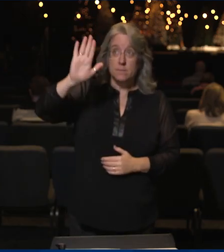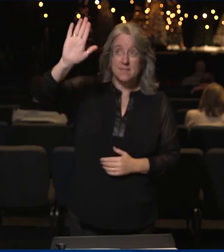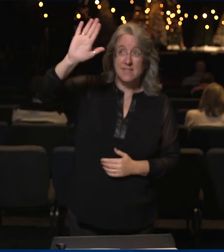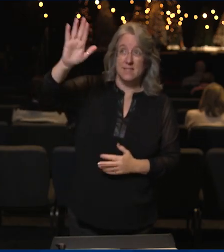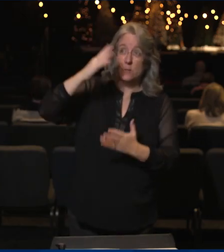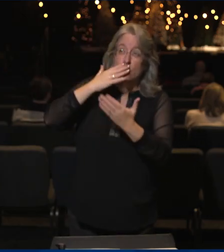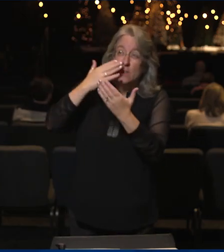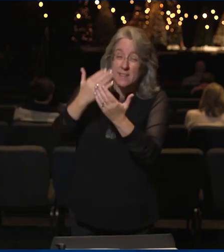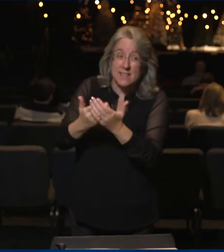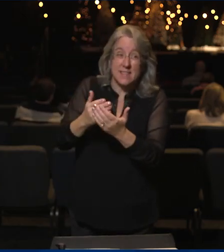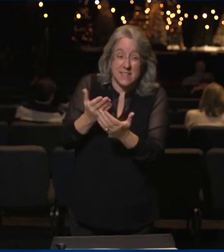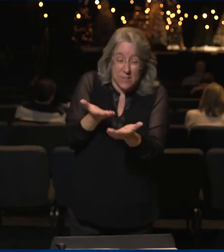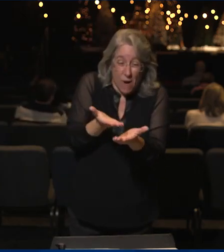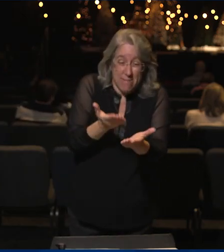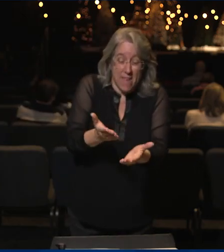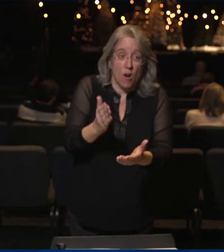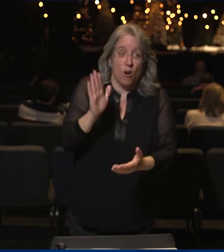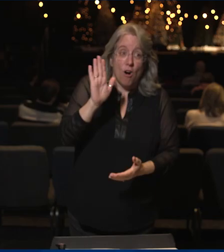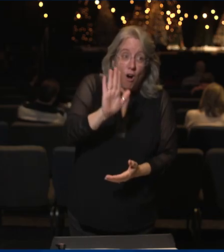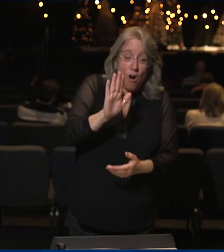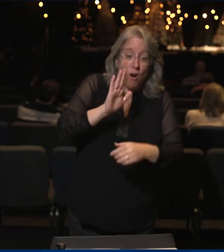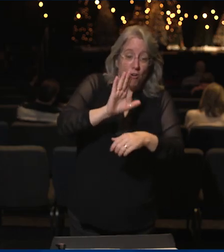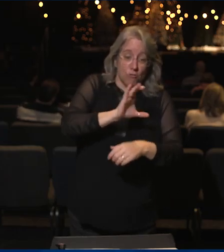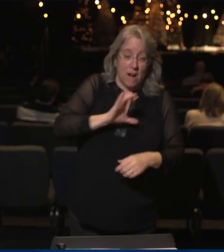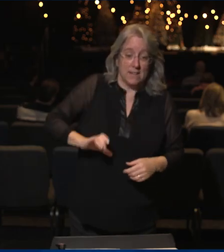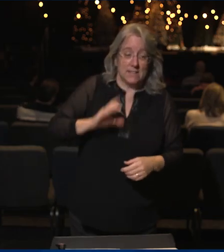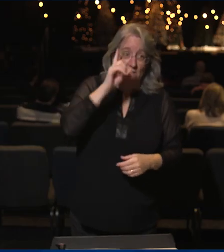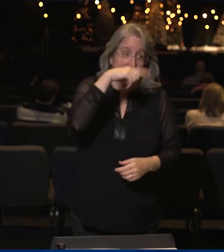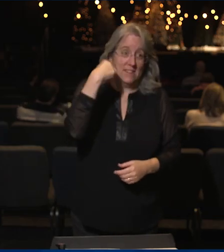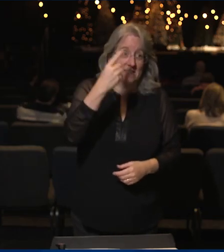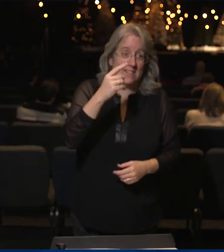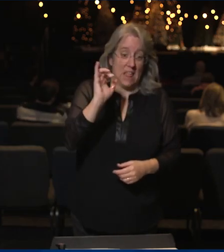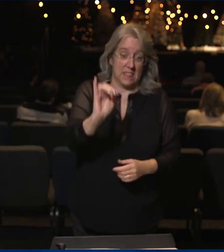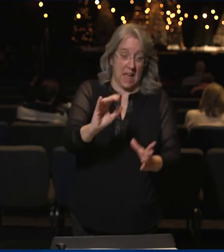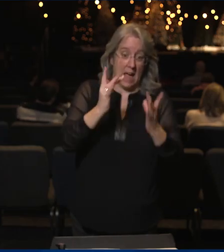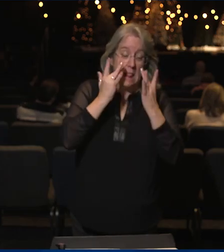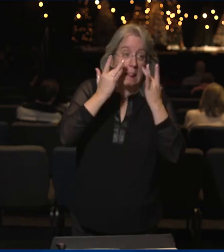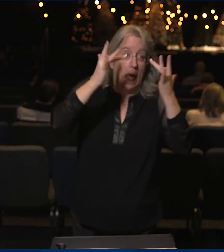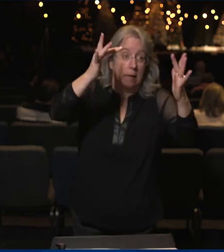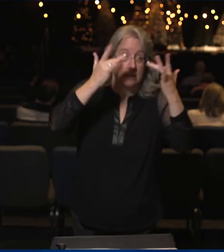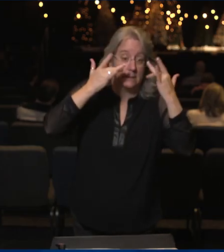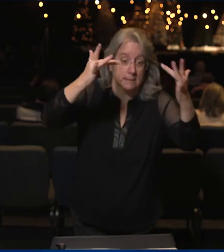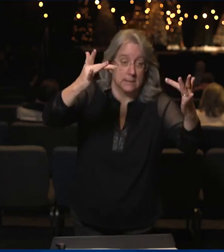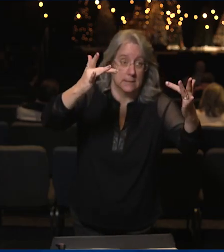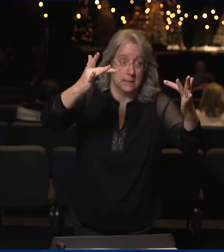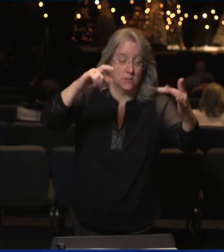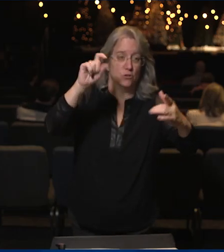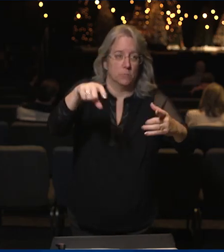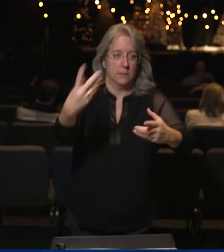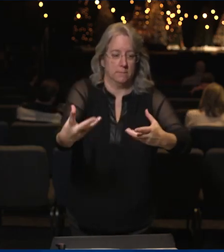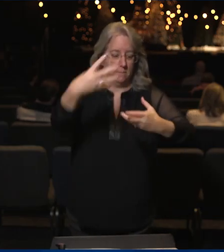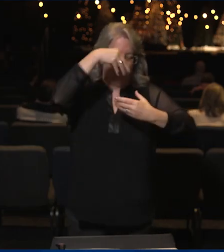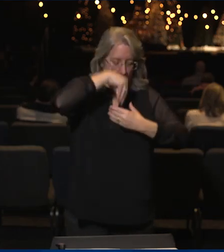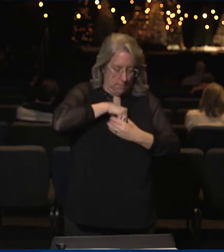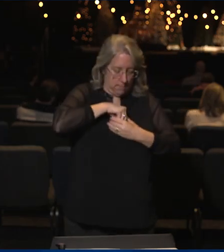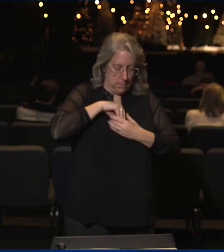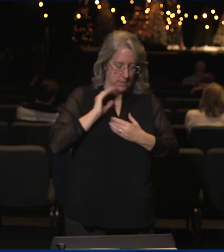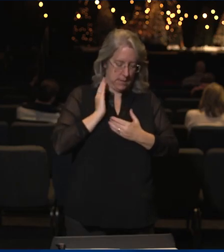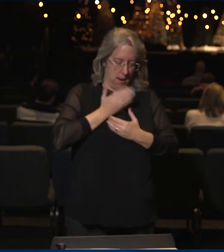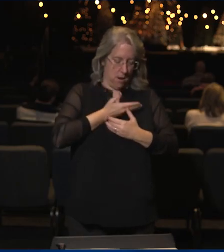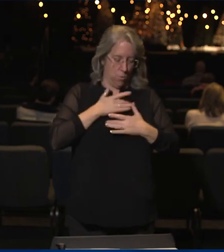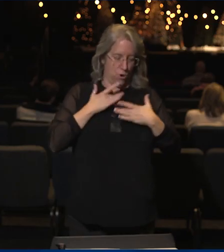face of Christ. That light is meant to inhabit our hearts. That's why we